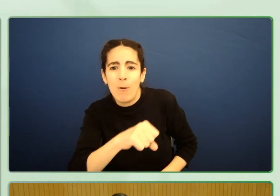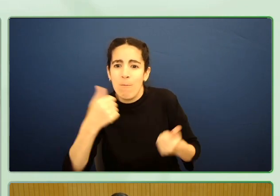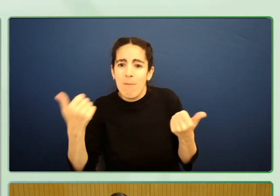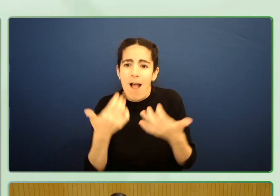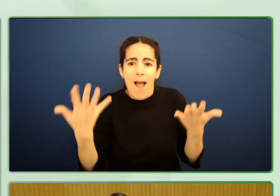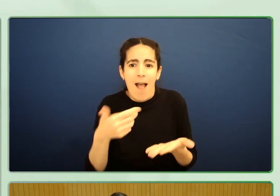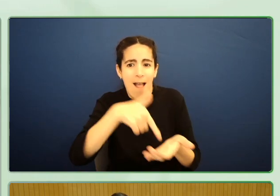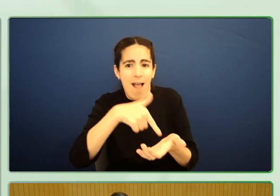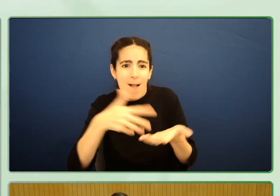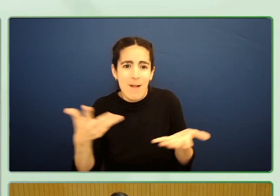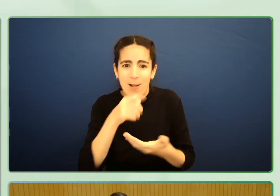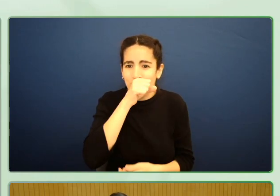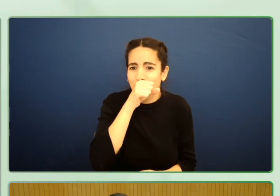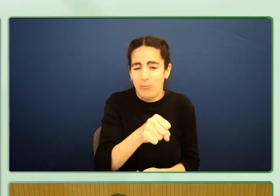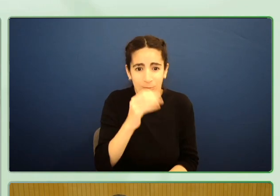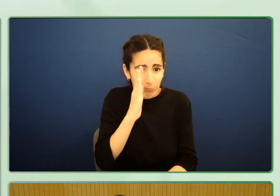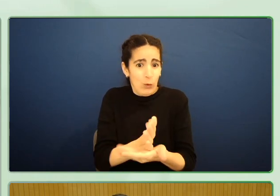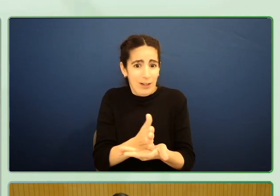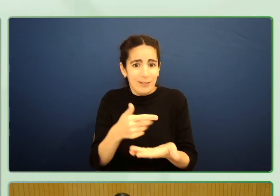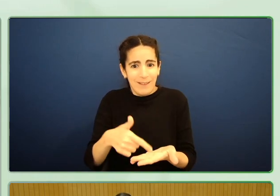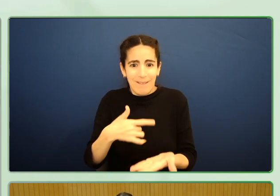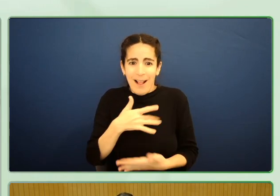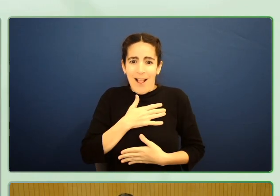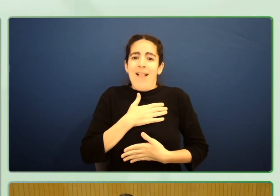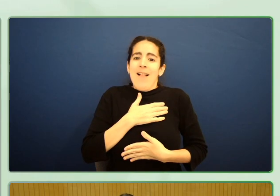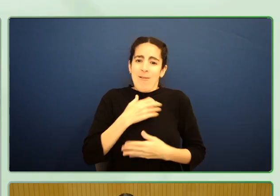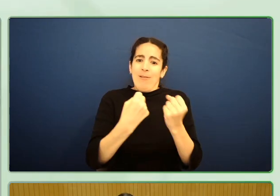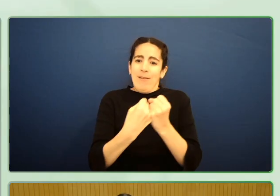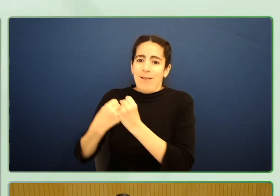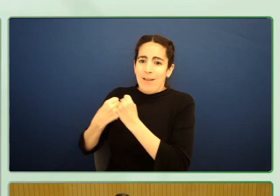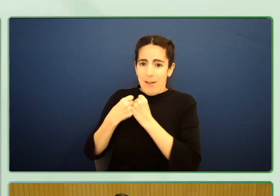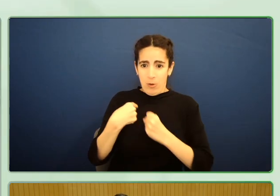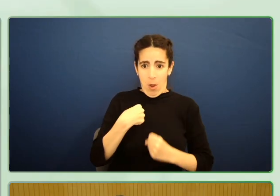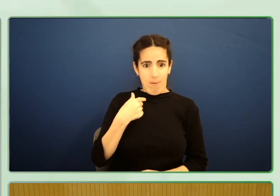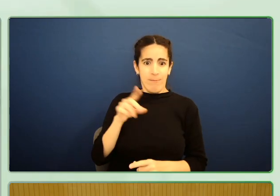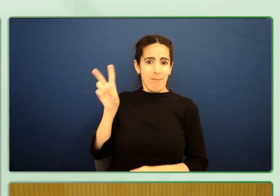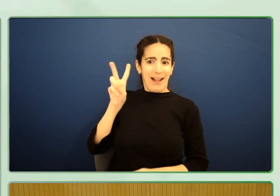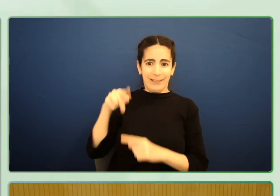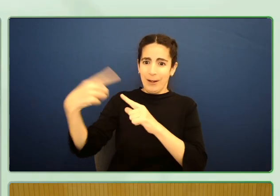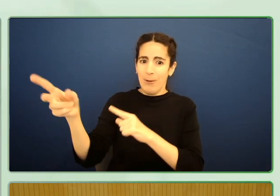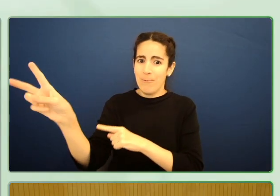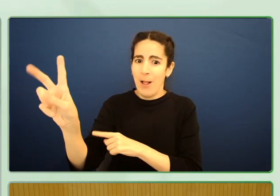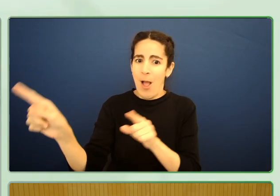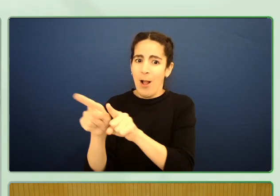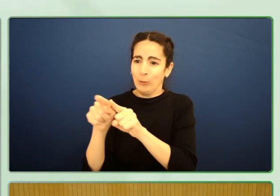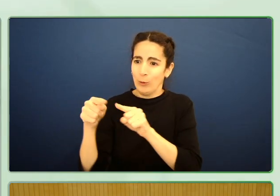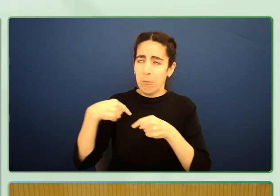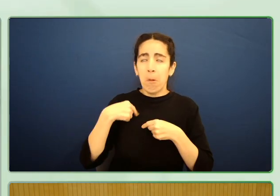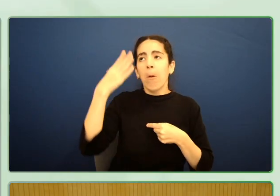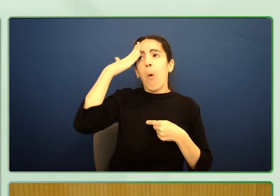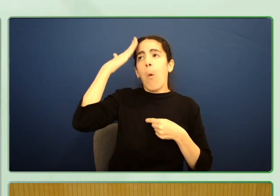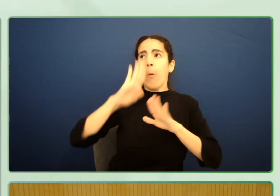peer support. Not a support from experts, from just parents, it's a support from their peers, you know, with their